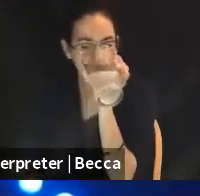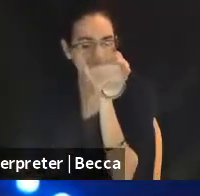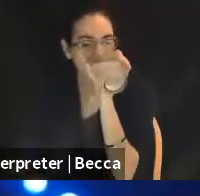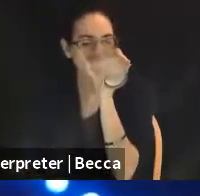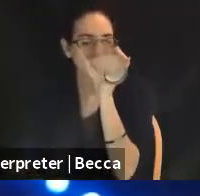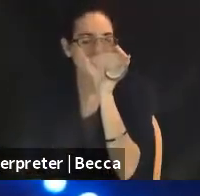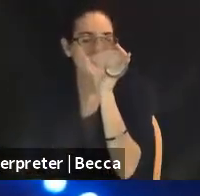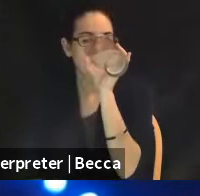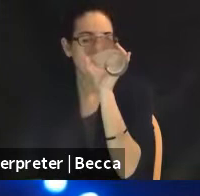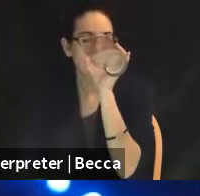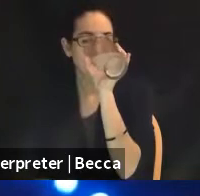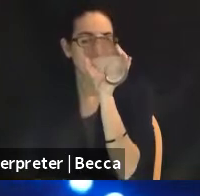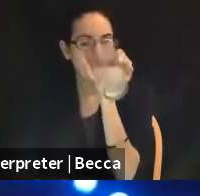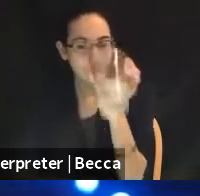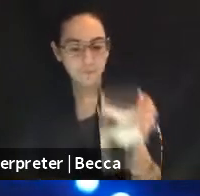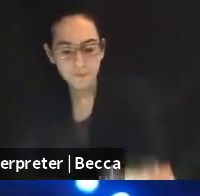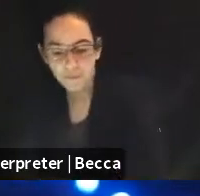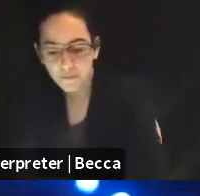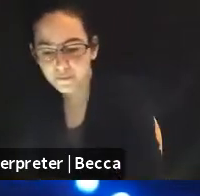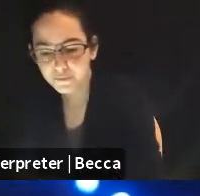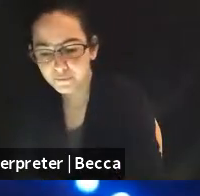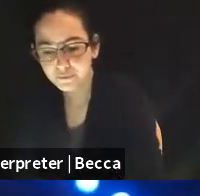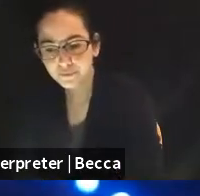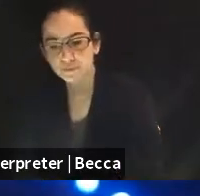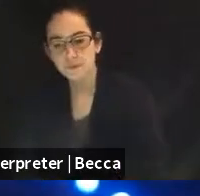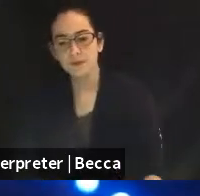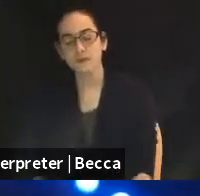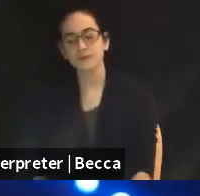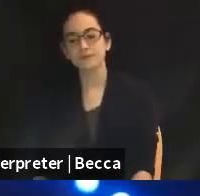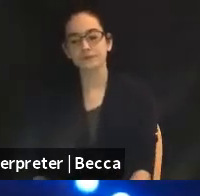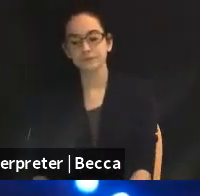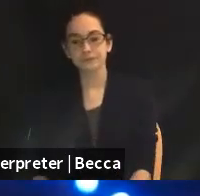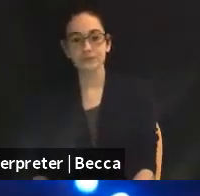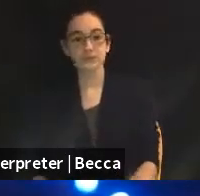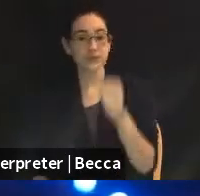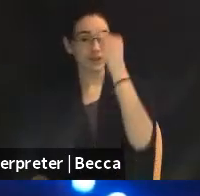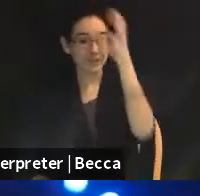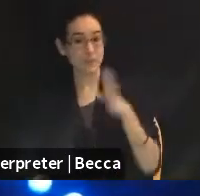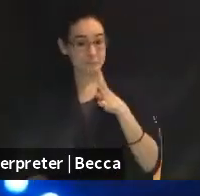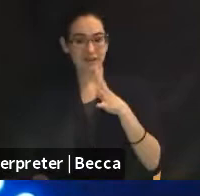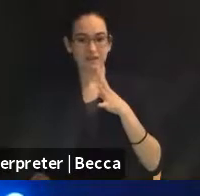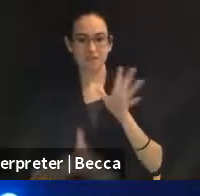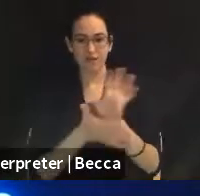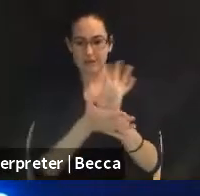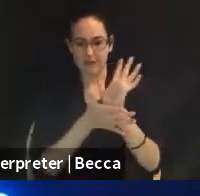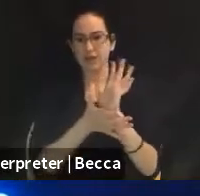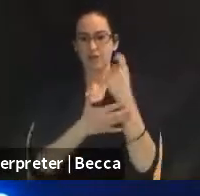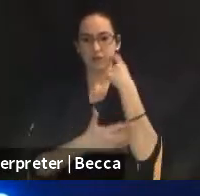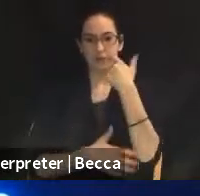Lord, the maker of heaven and earth. That guy on the video just said, when he's running and he stops and he looks